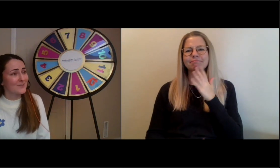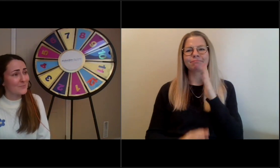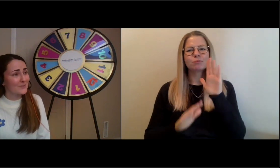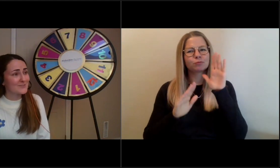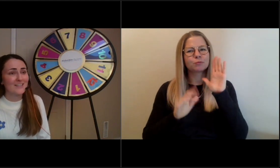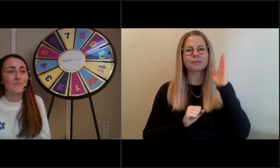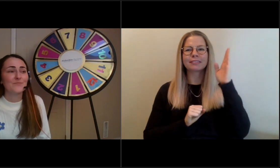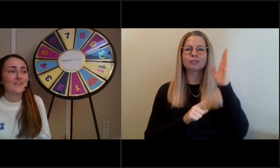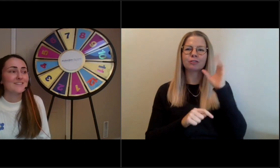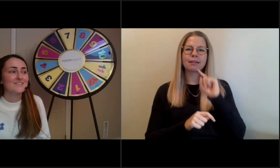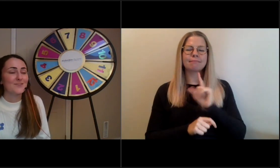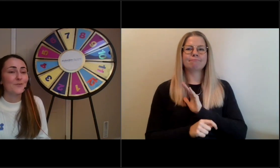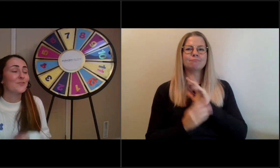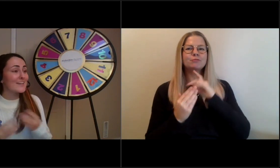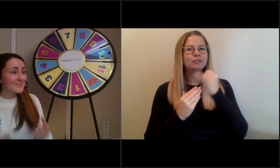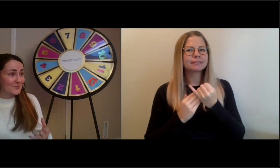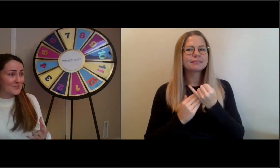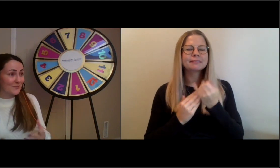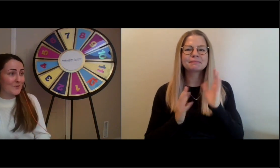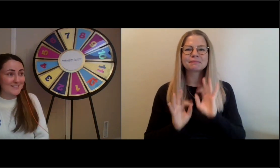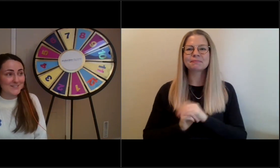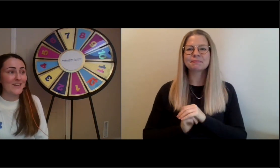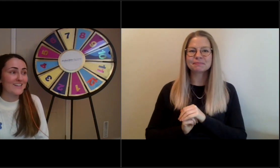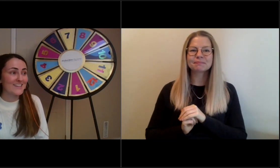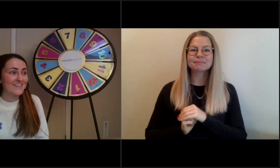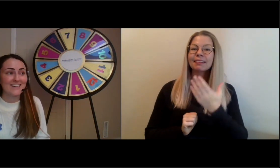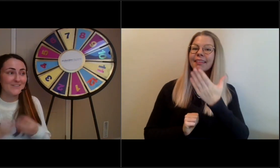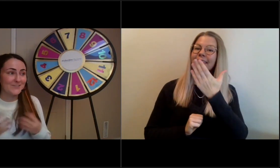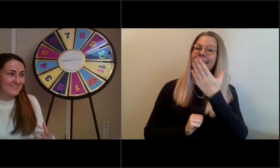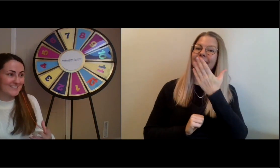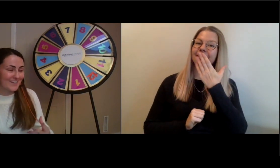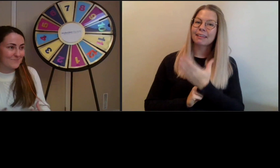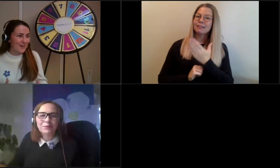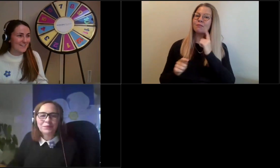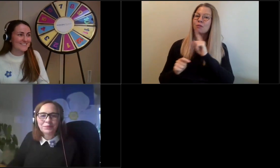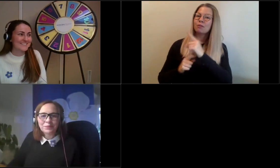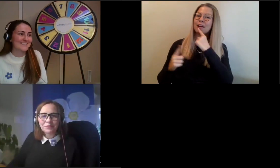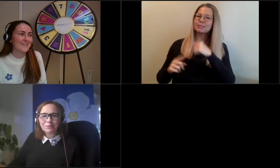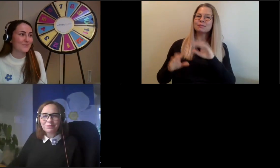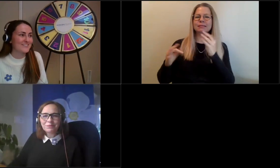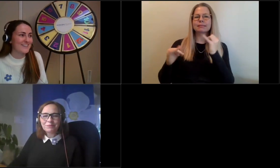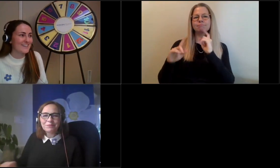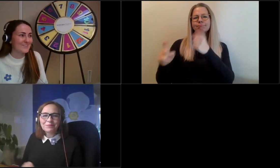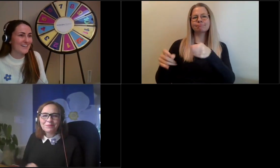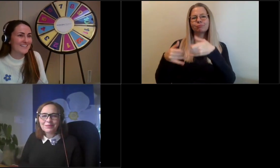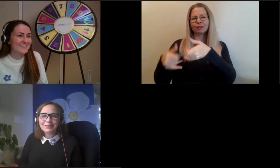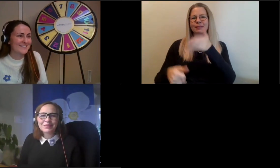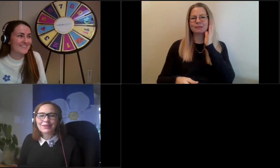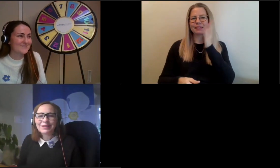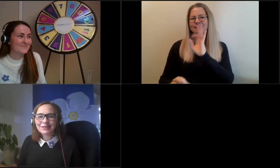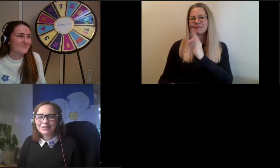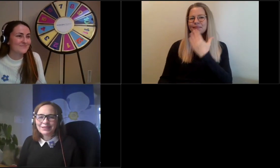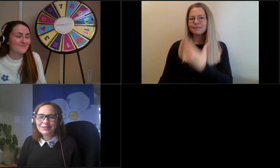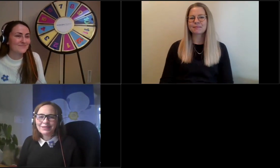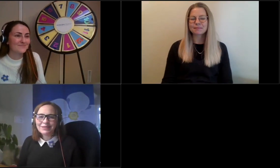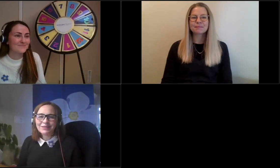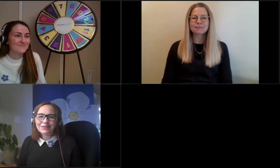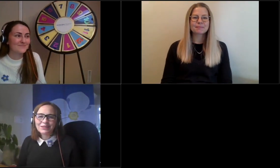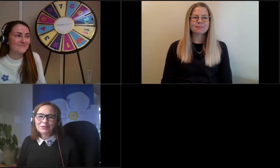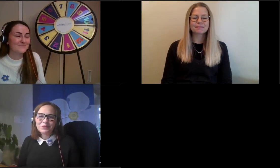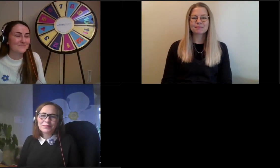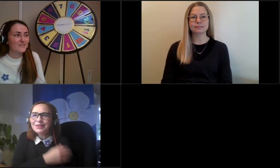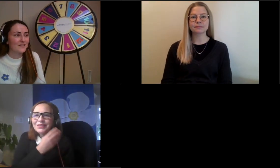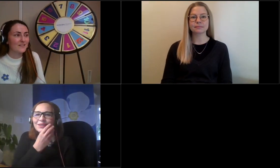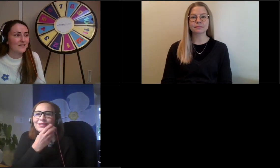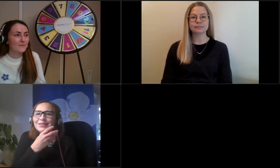initiative to hear about. So thank you so much for participating, and you'll still get a prize. I appreciate you.